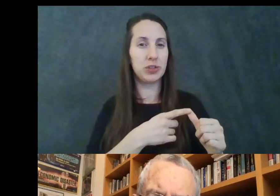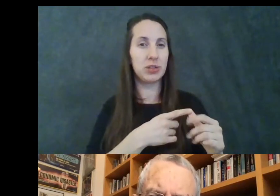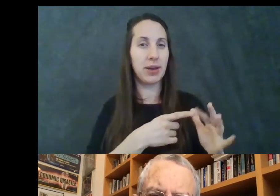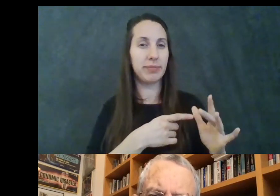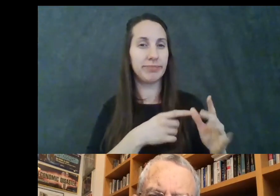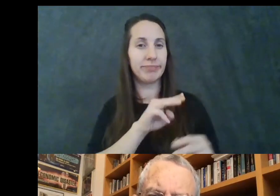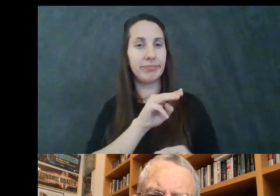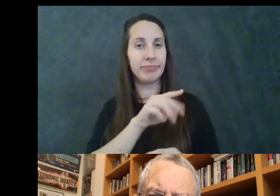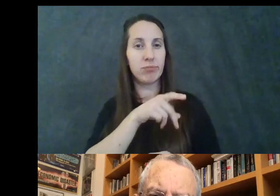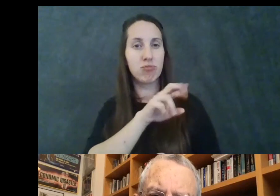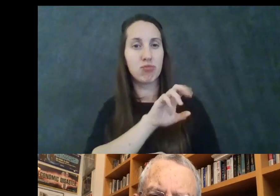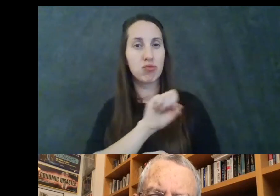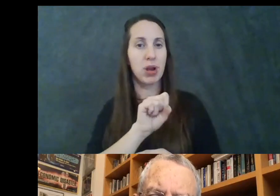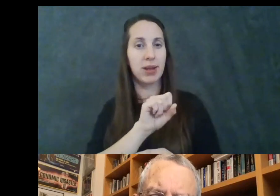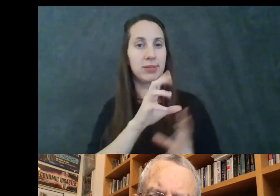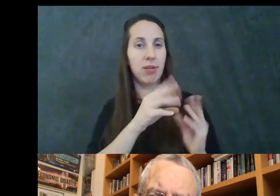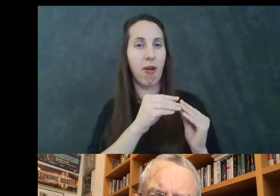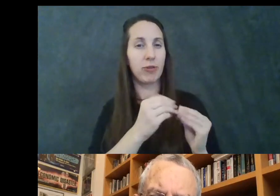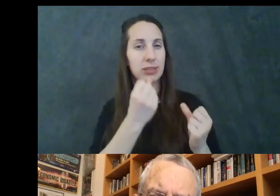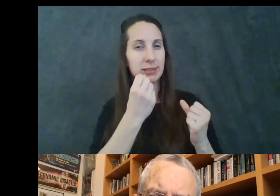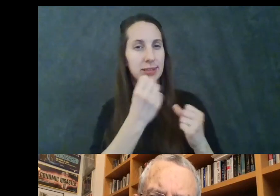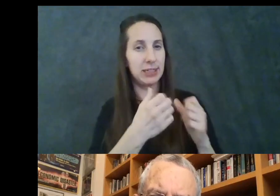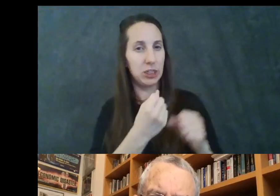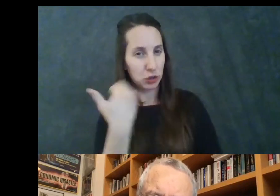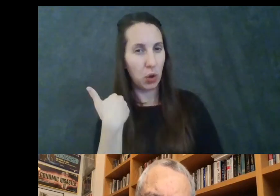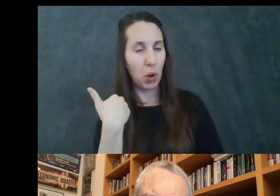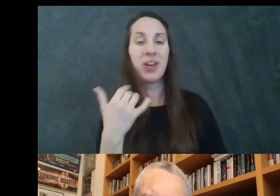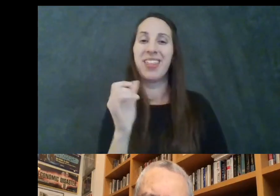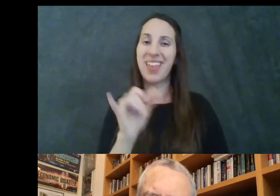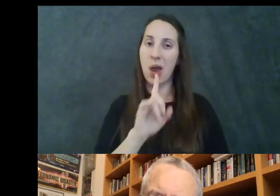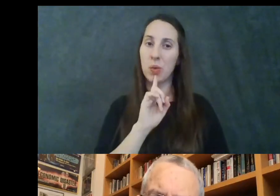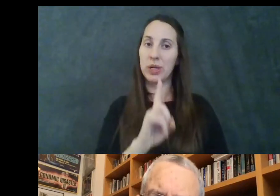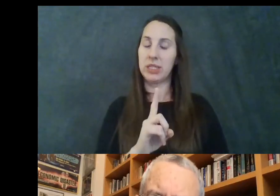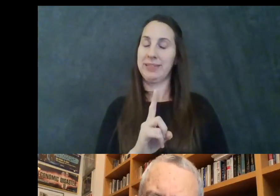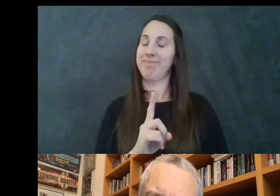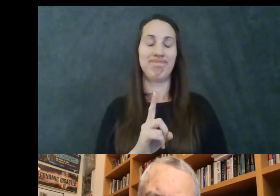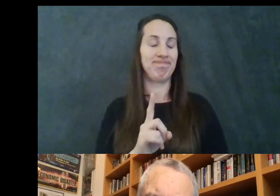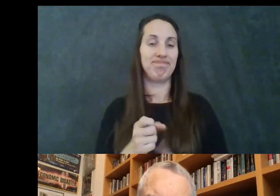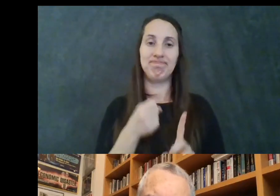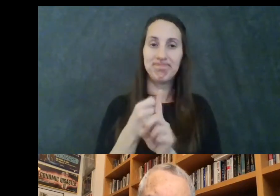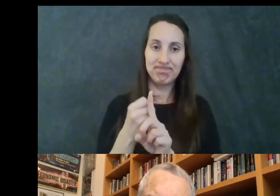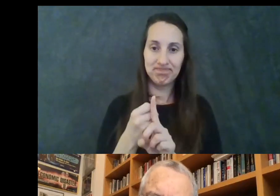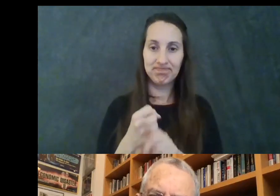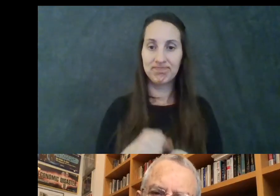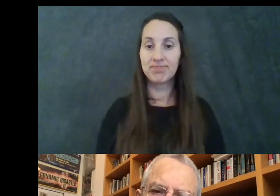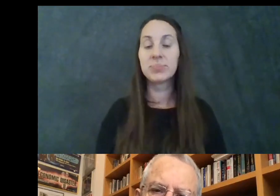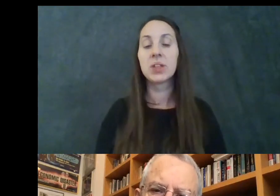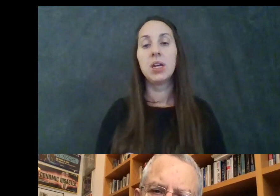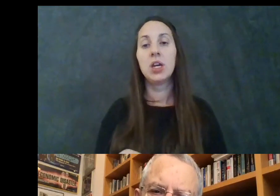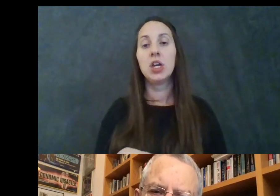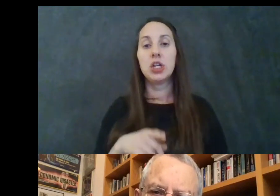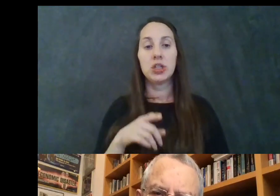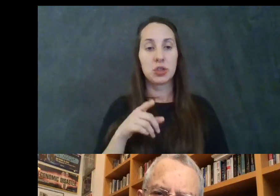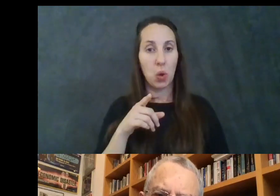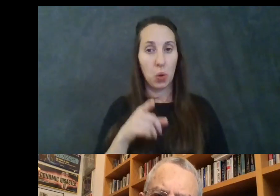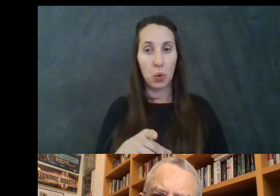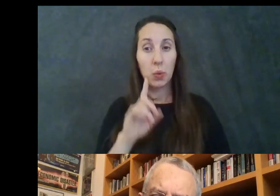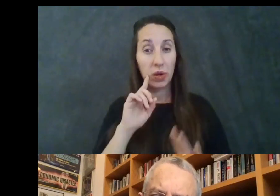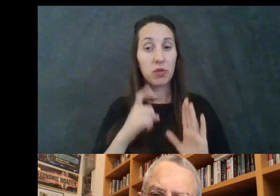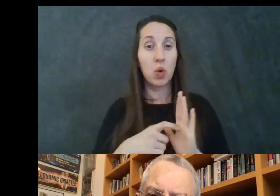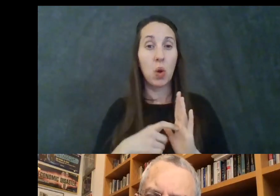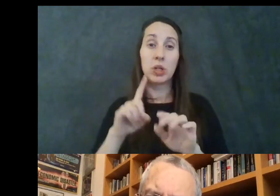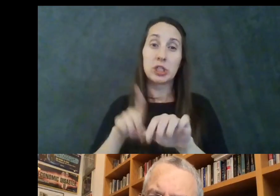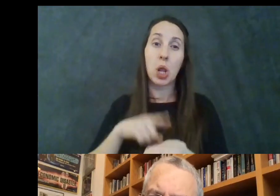turn it to you, because I think more than anybody, you've really documented long-term changes that are producing these immediate